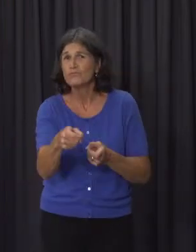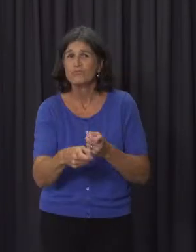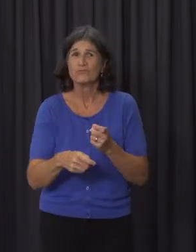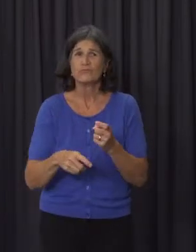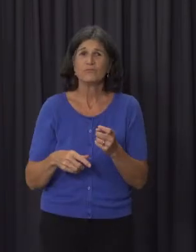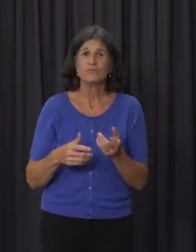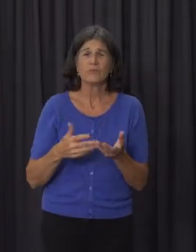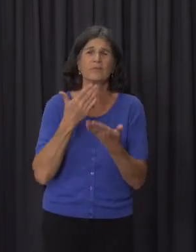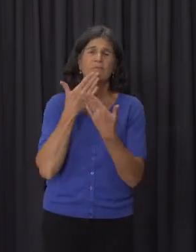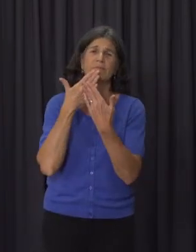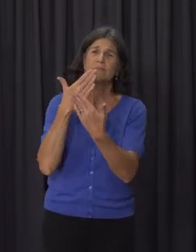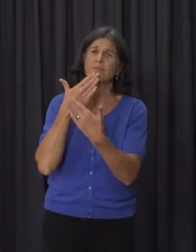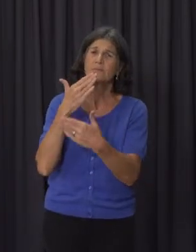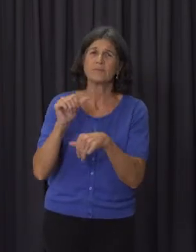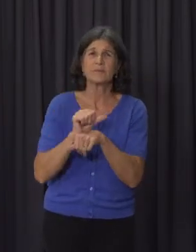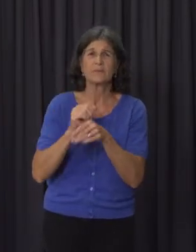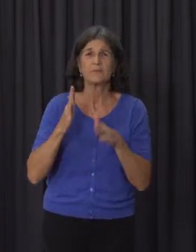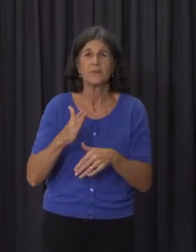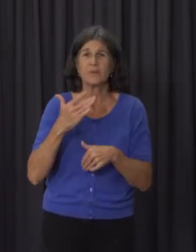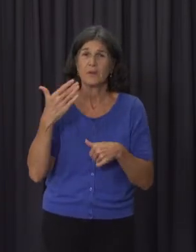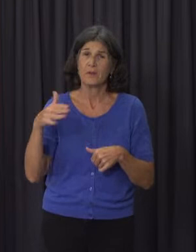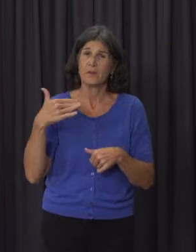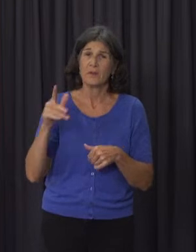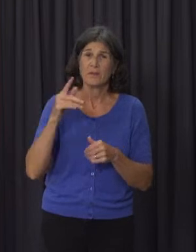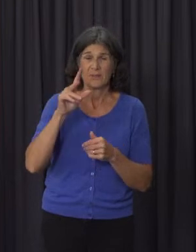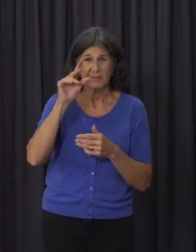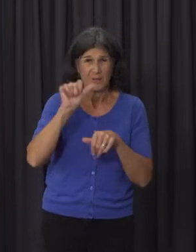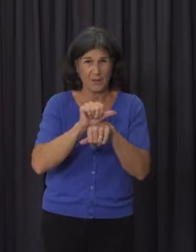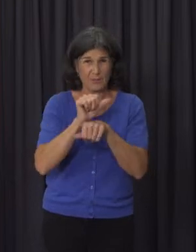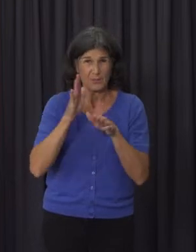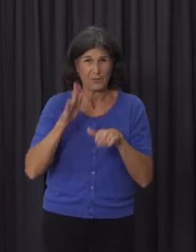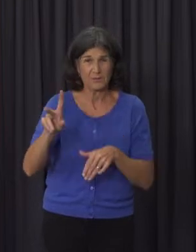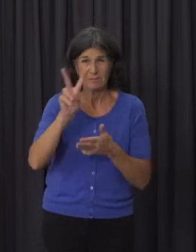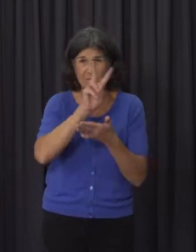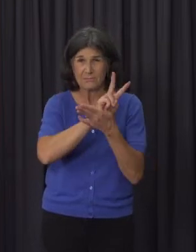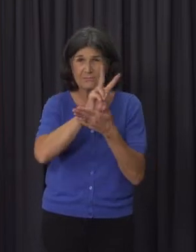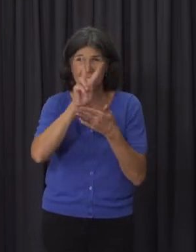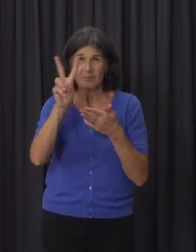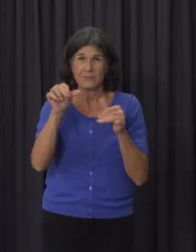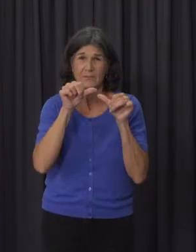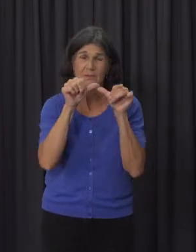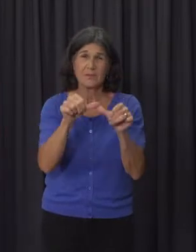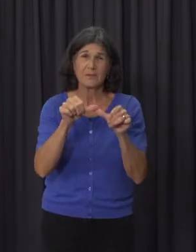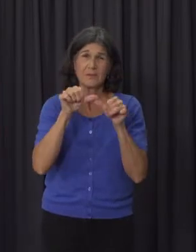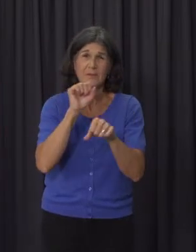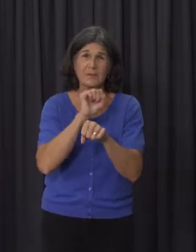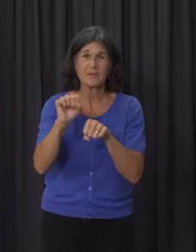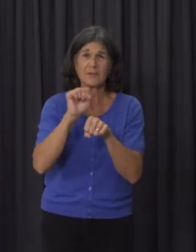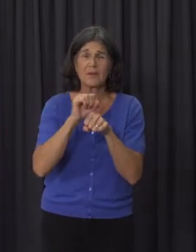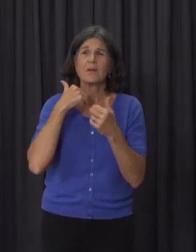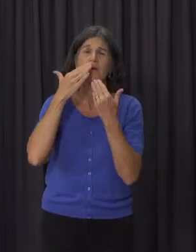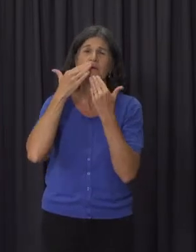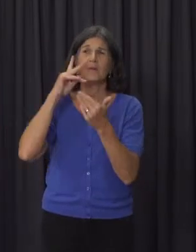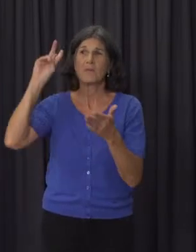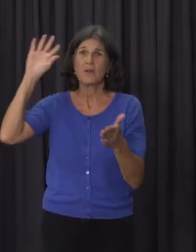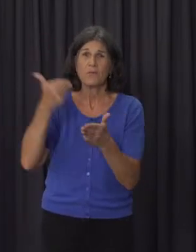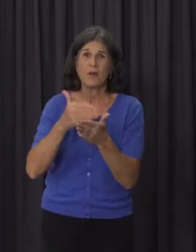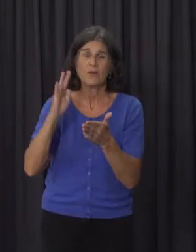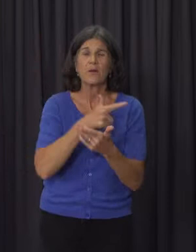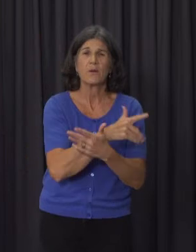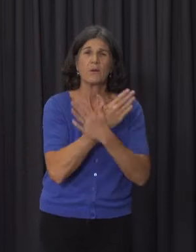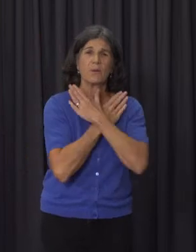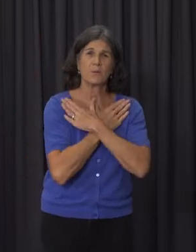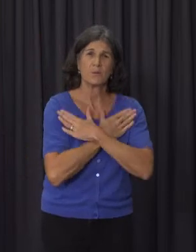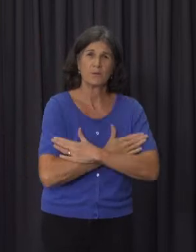unprecedented fires for the last 2 weeks. The wildfire danger is extreme in most of the province and will continue